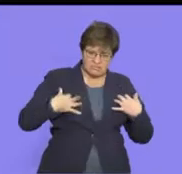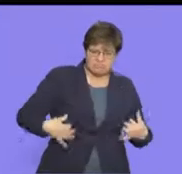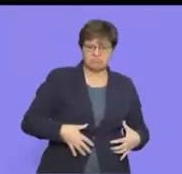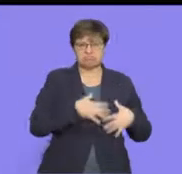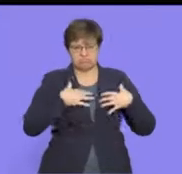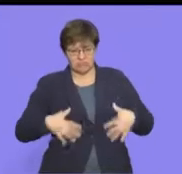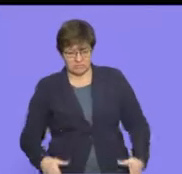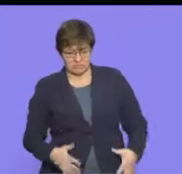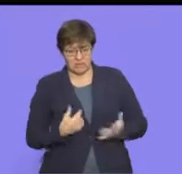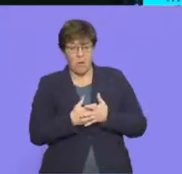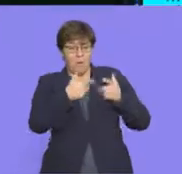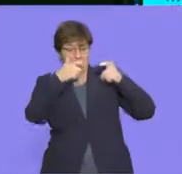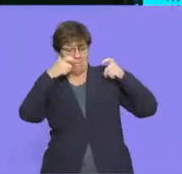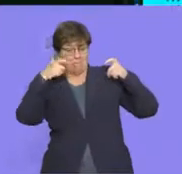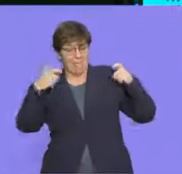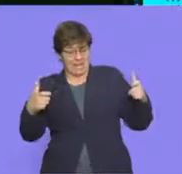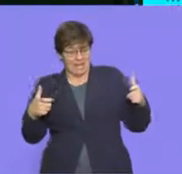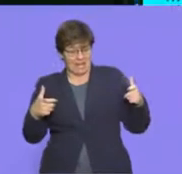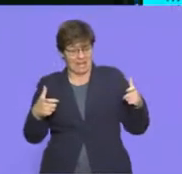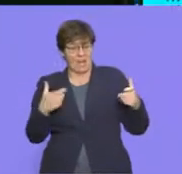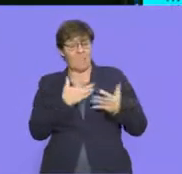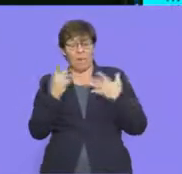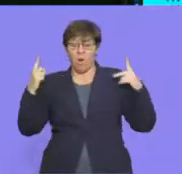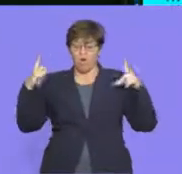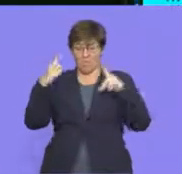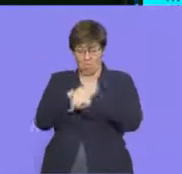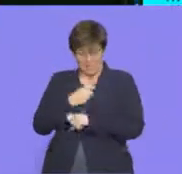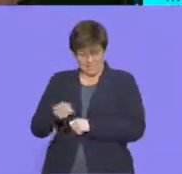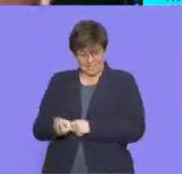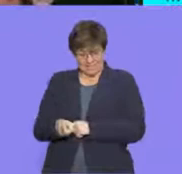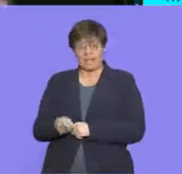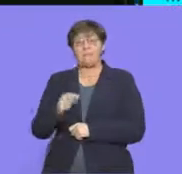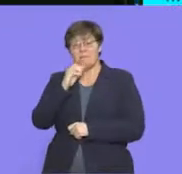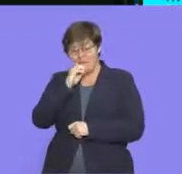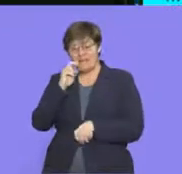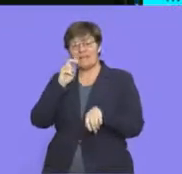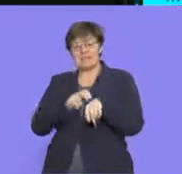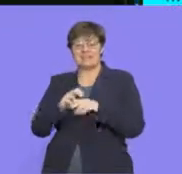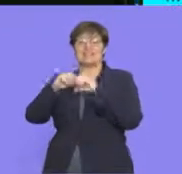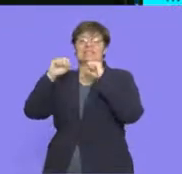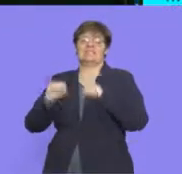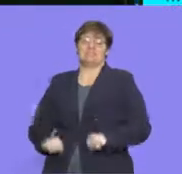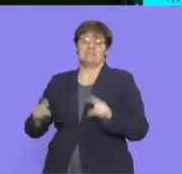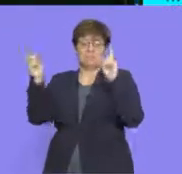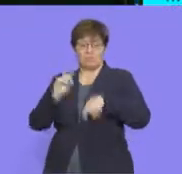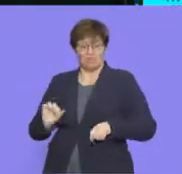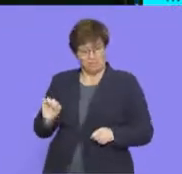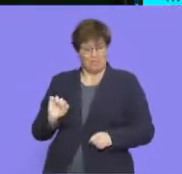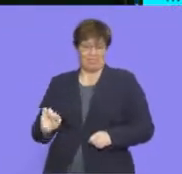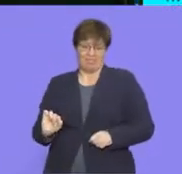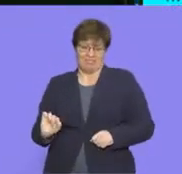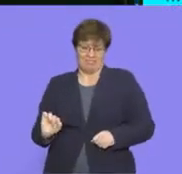talking about, that usually the bigger an organism gets and the more complex it is, we need to have